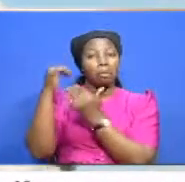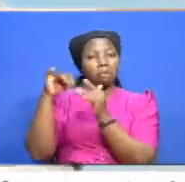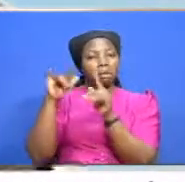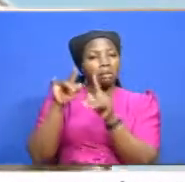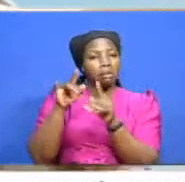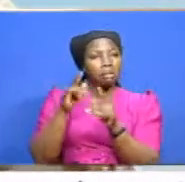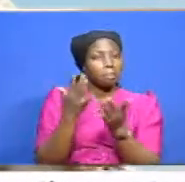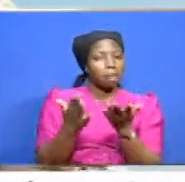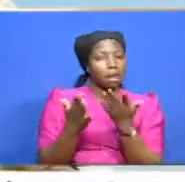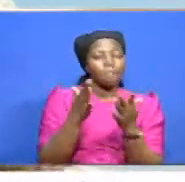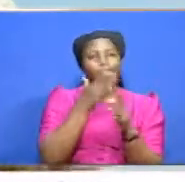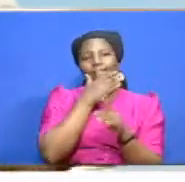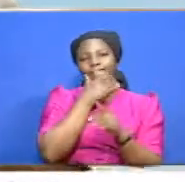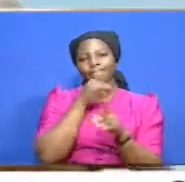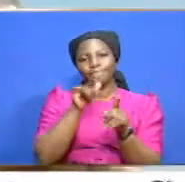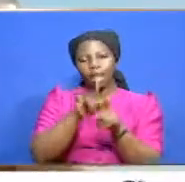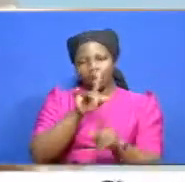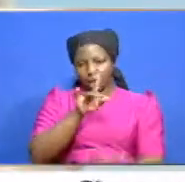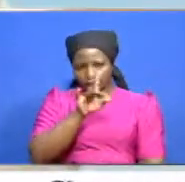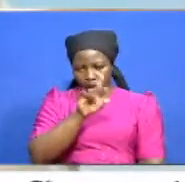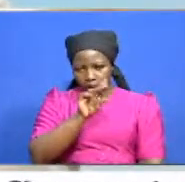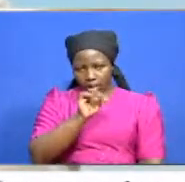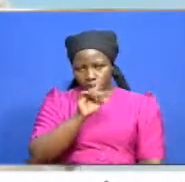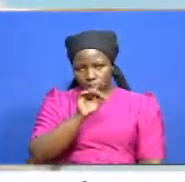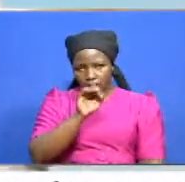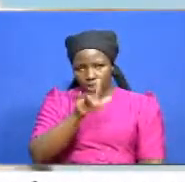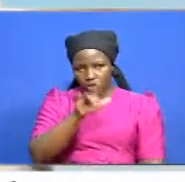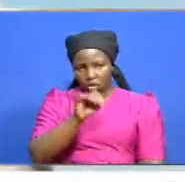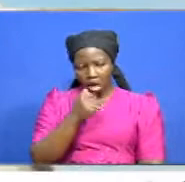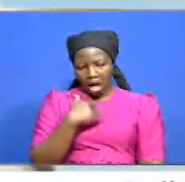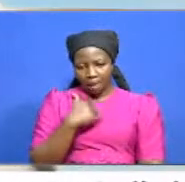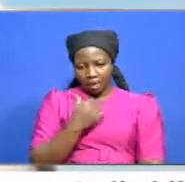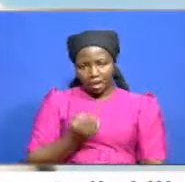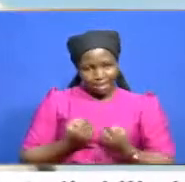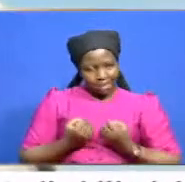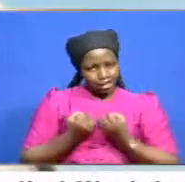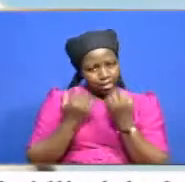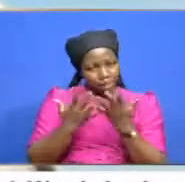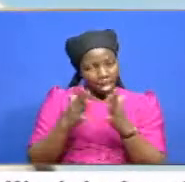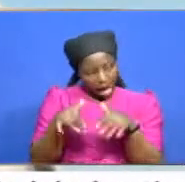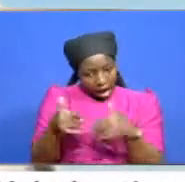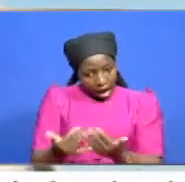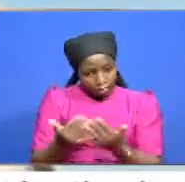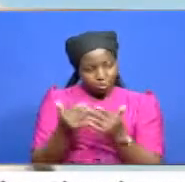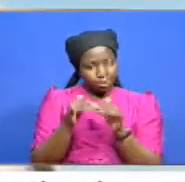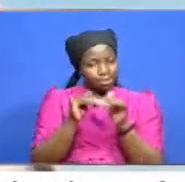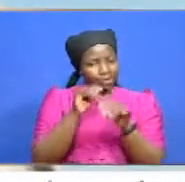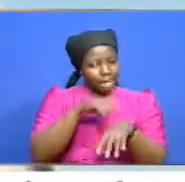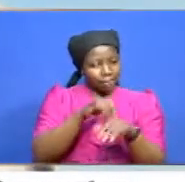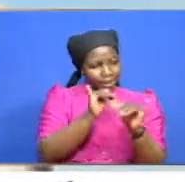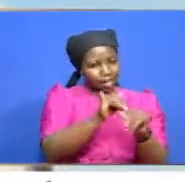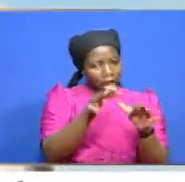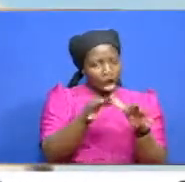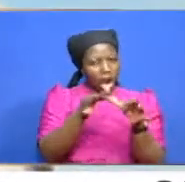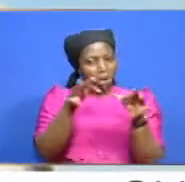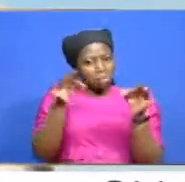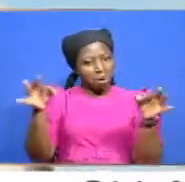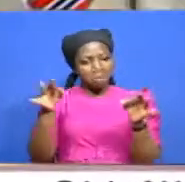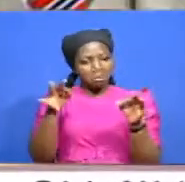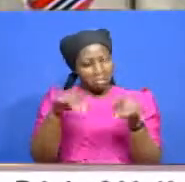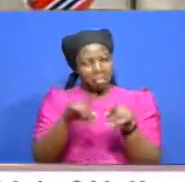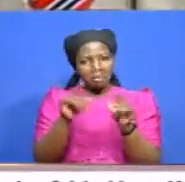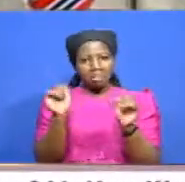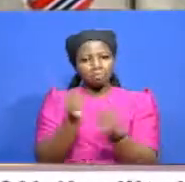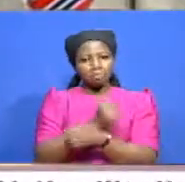already expressed how the long stay they are out, they may not even be ready for the 2021 opening of schools.